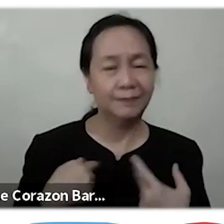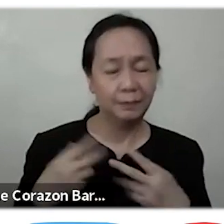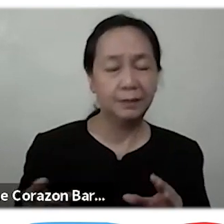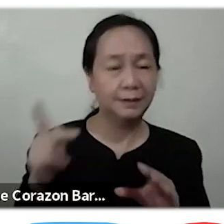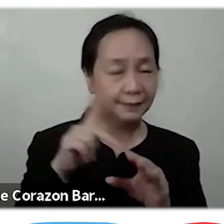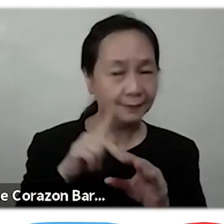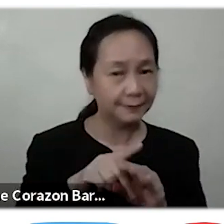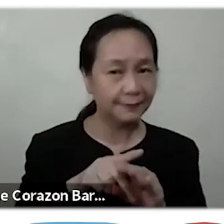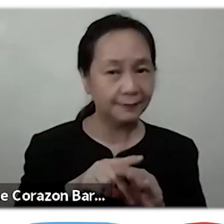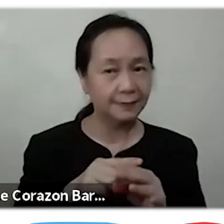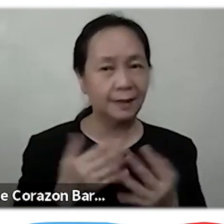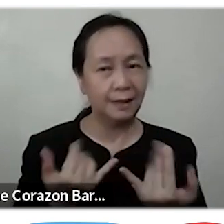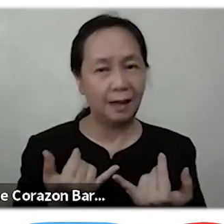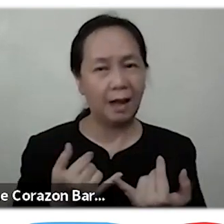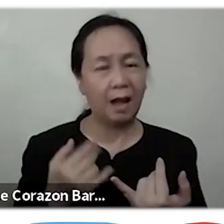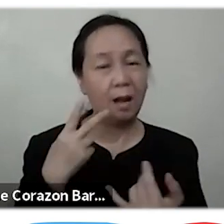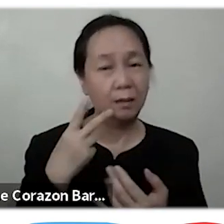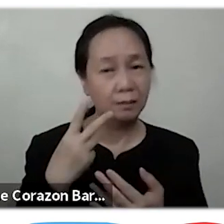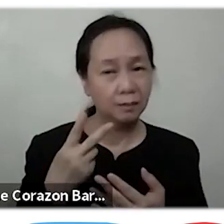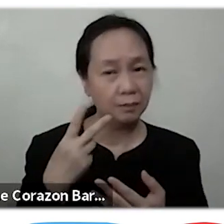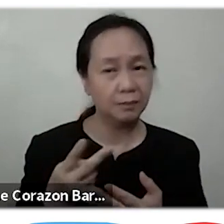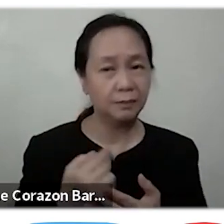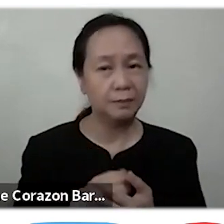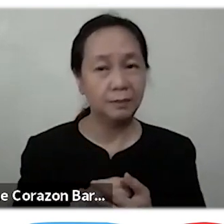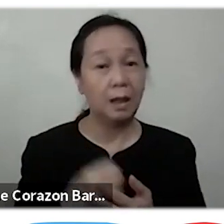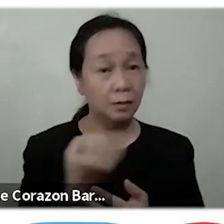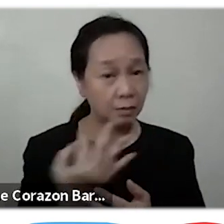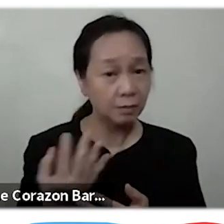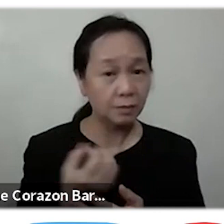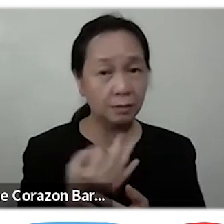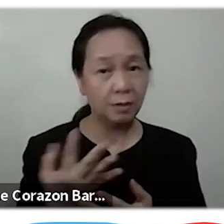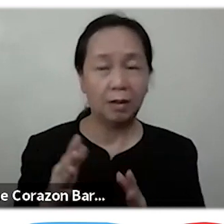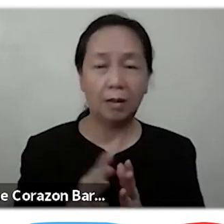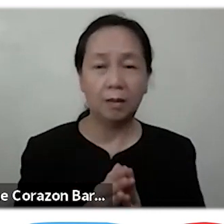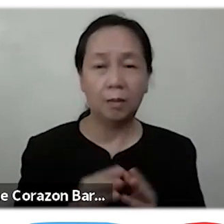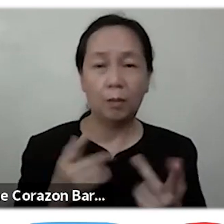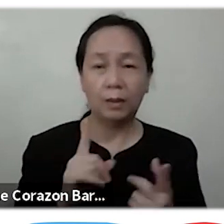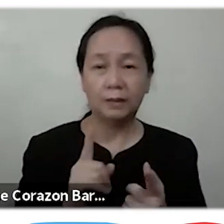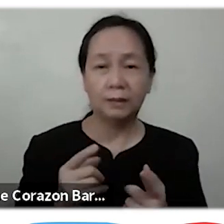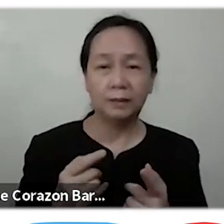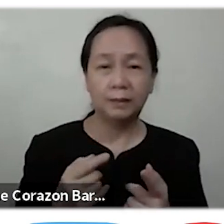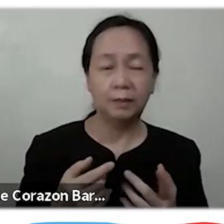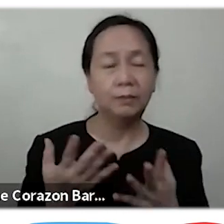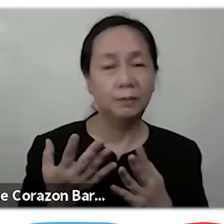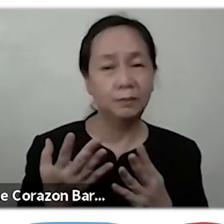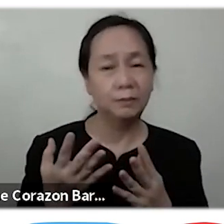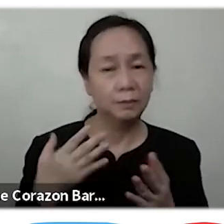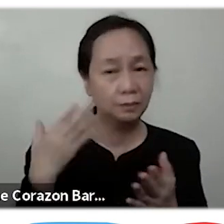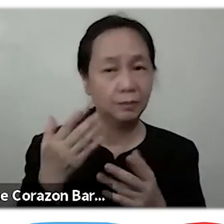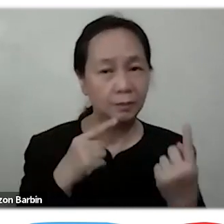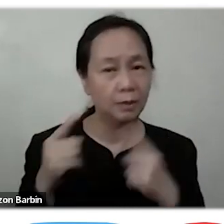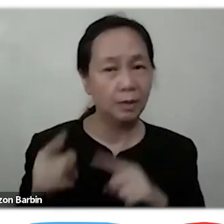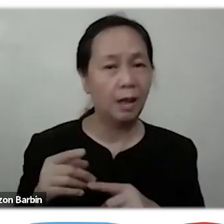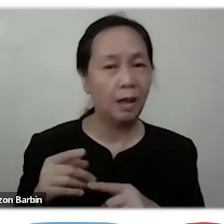participated in that survey, and I saw the questions asked in the survey were actually what I was going through. Like they were asking